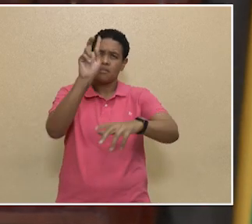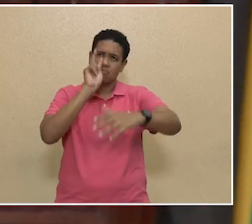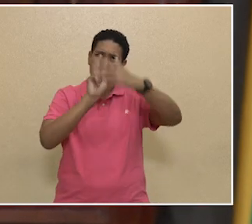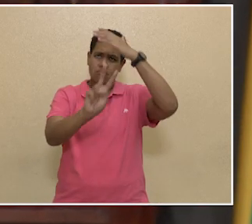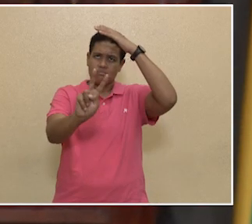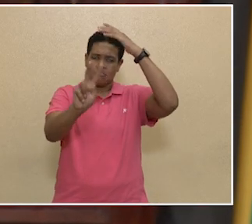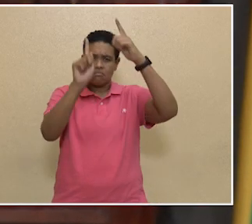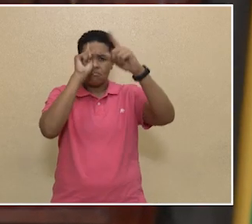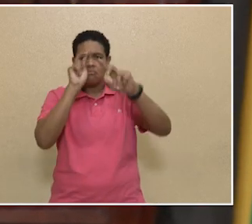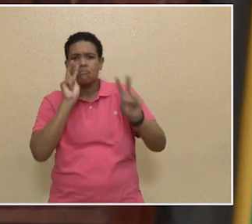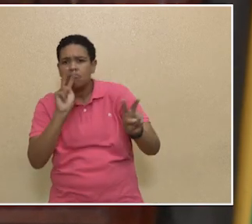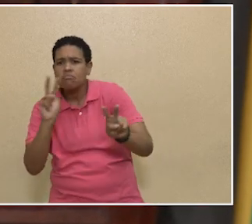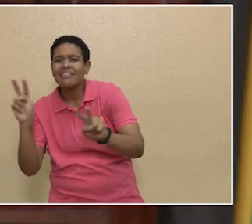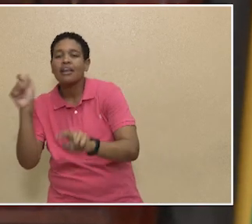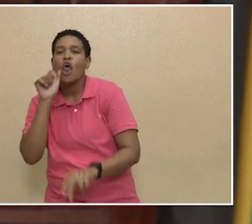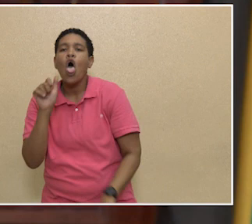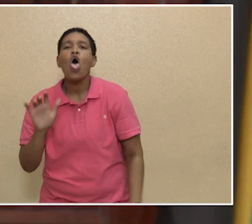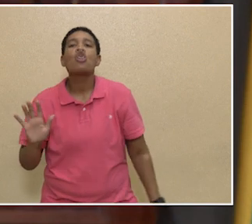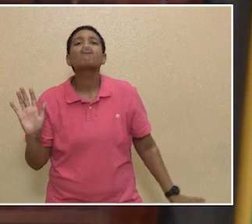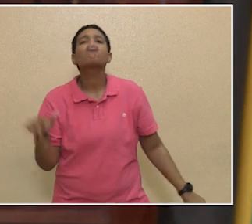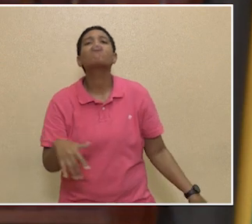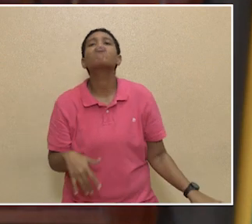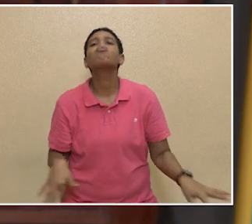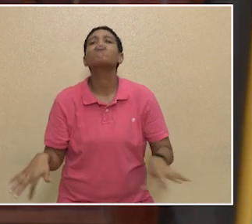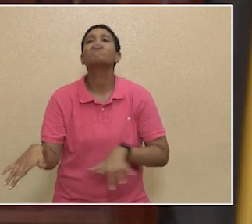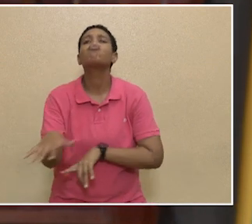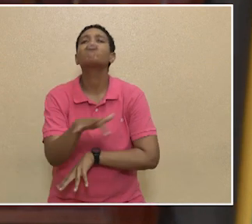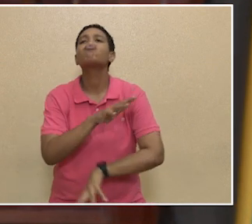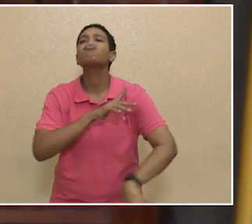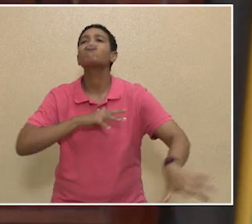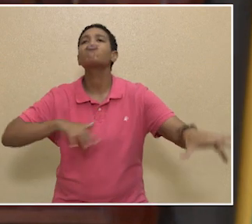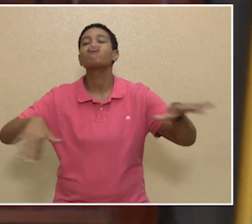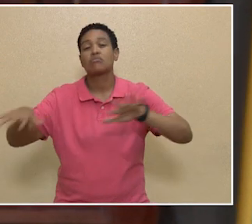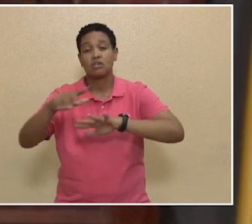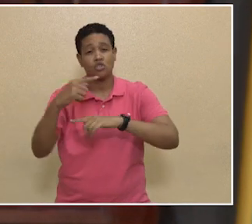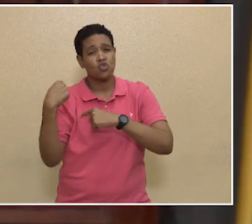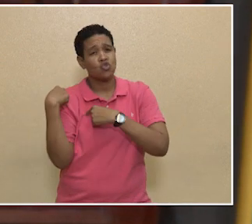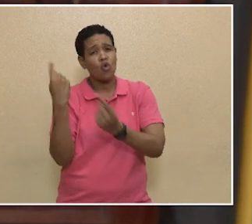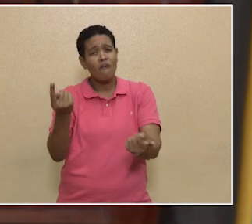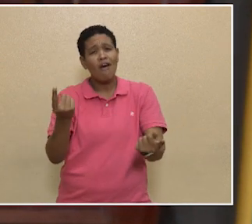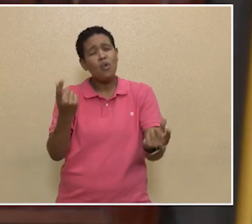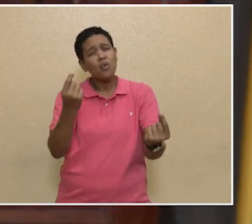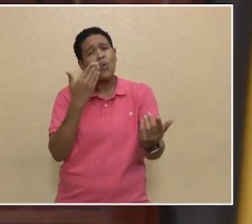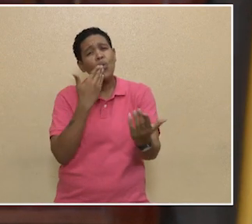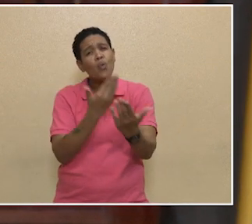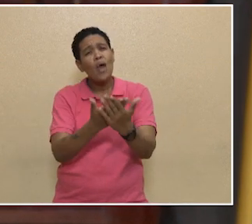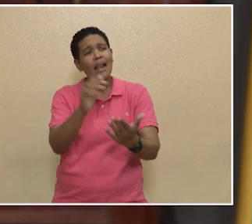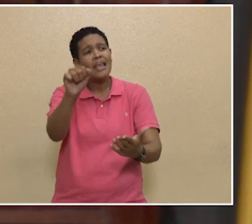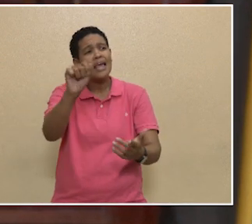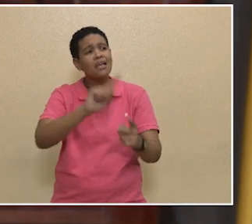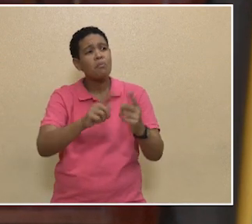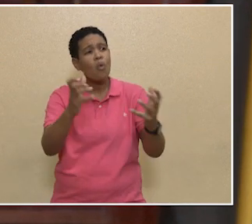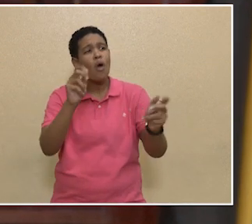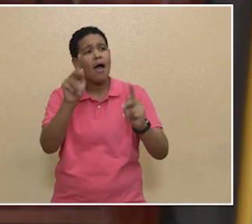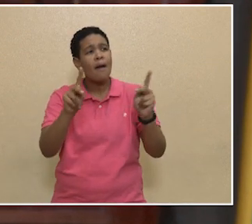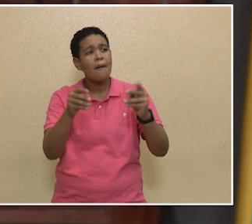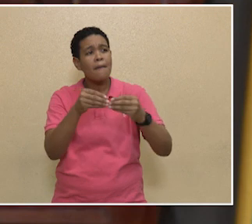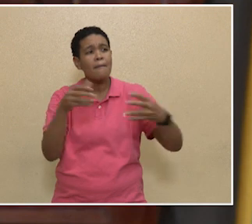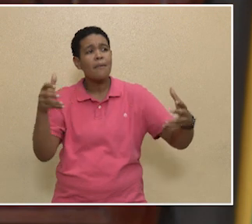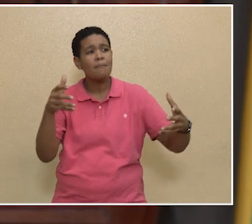vigilant. We have been doing pretty well so far, but I want the population